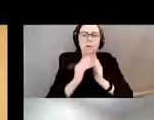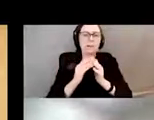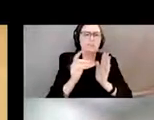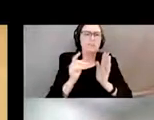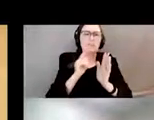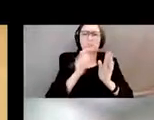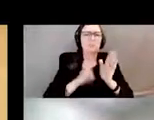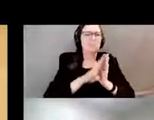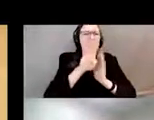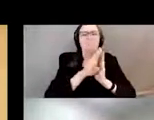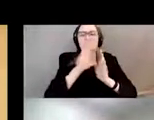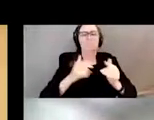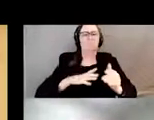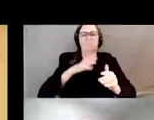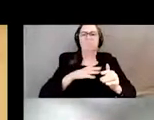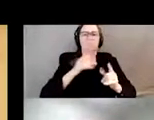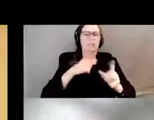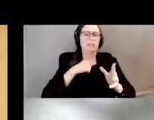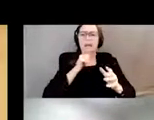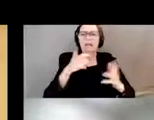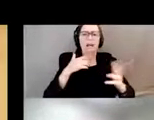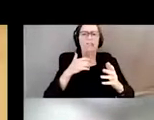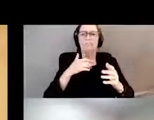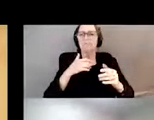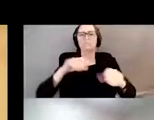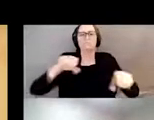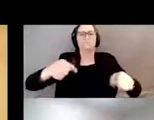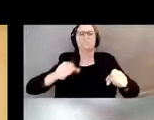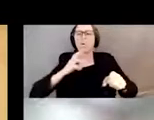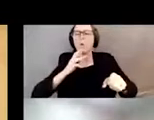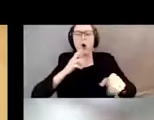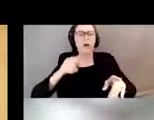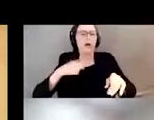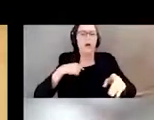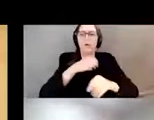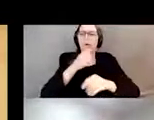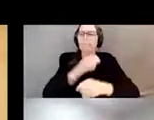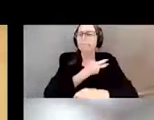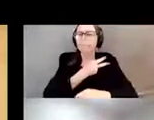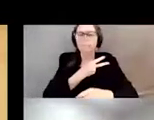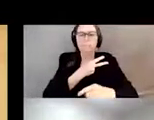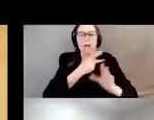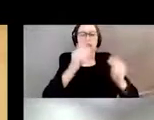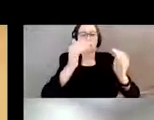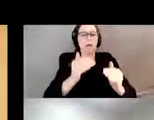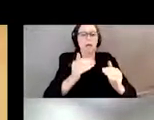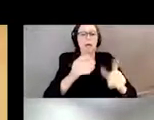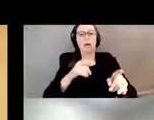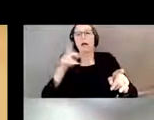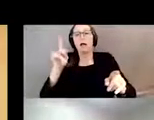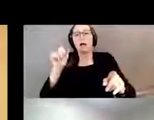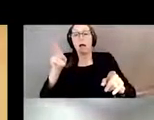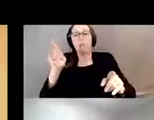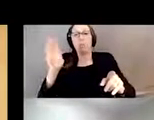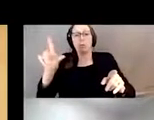underdeveloped, not a lot in the way of running water or power. But then at the bottom, you see the contrast. That is the skyline of Kabul, okay,